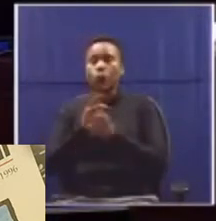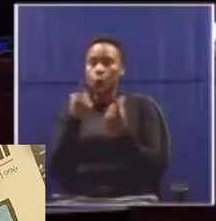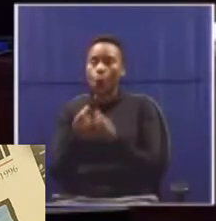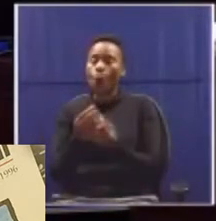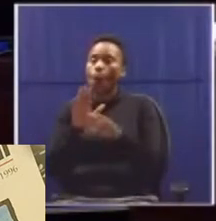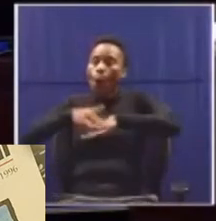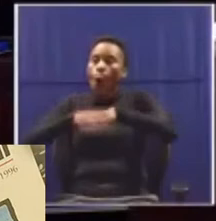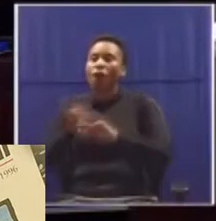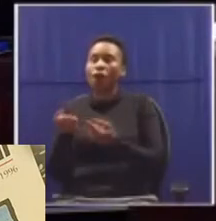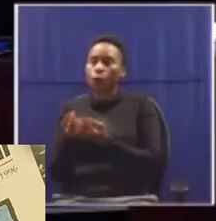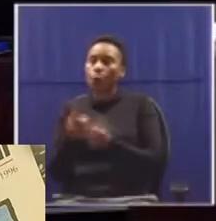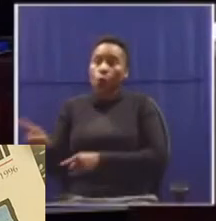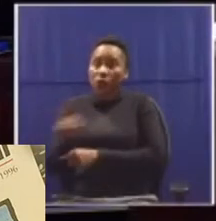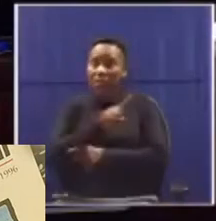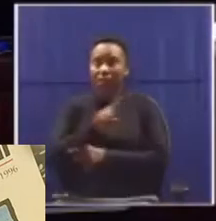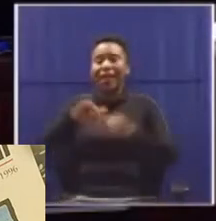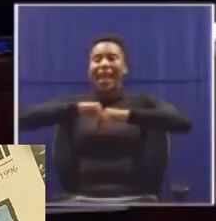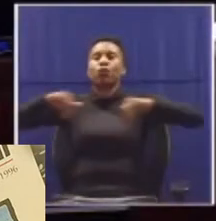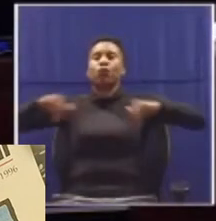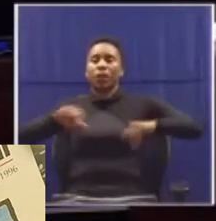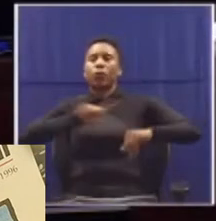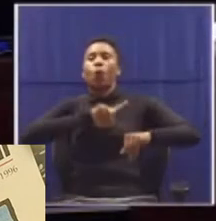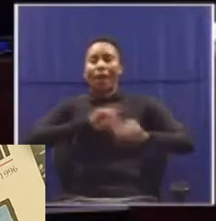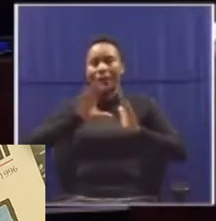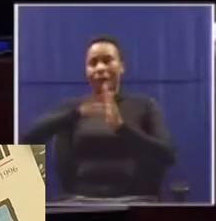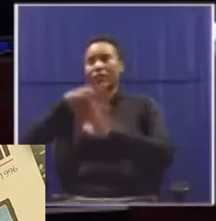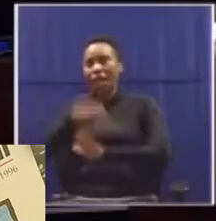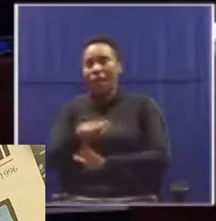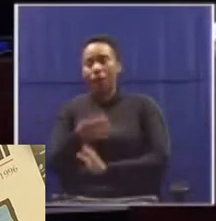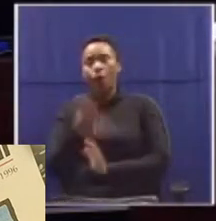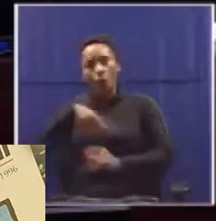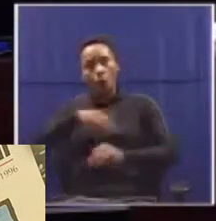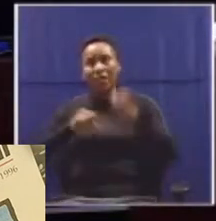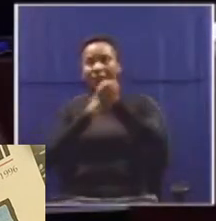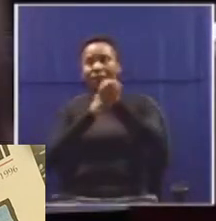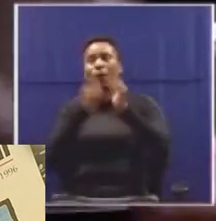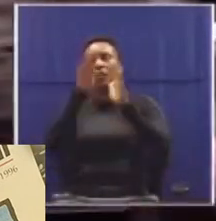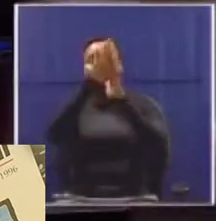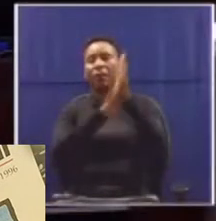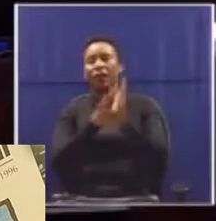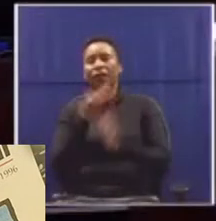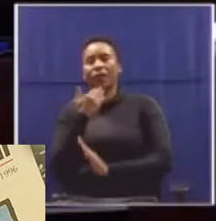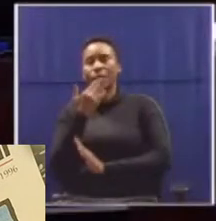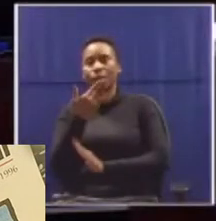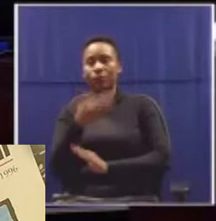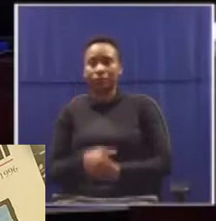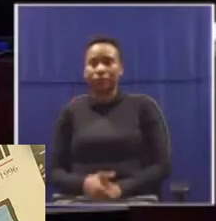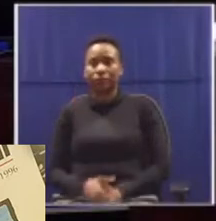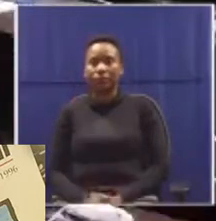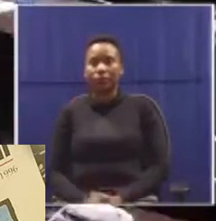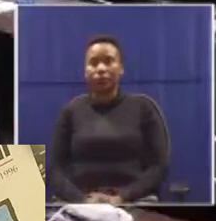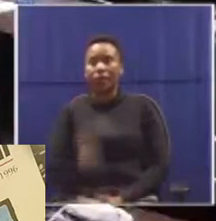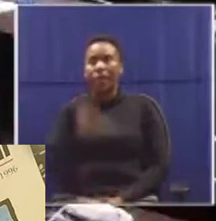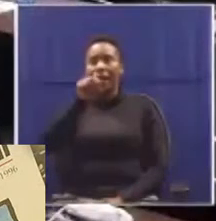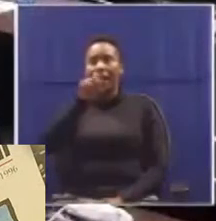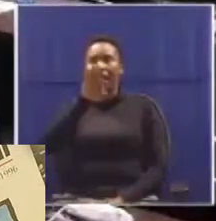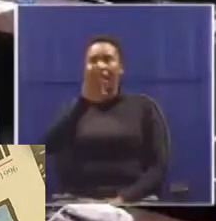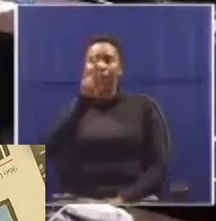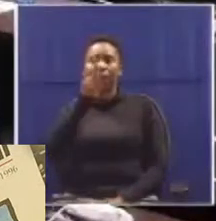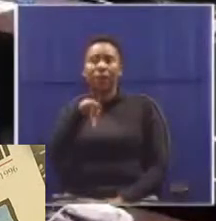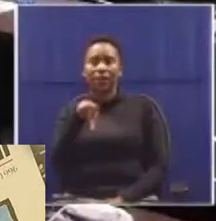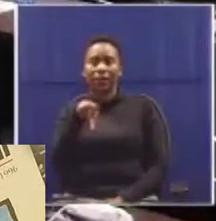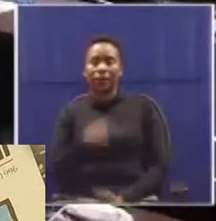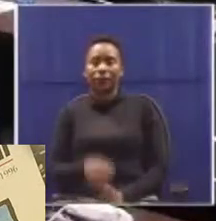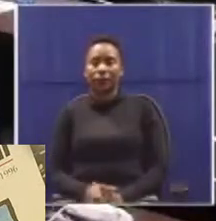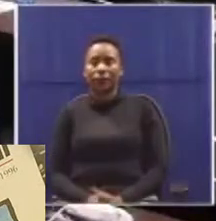who are excluded because of their disability we support the Bill thank you the NFP